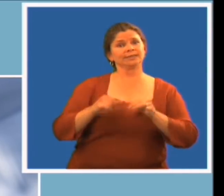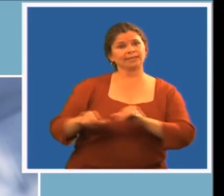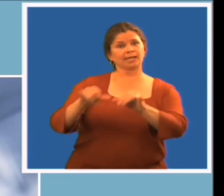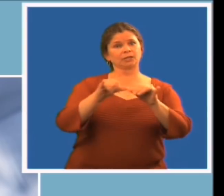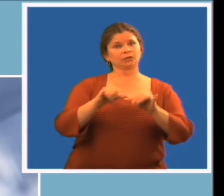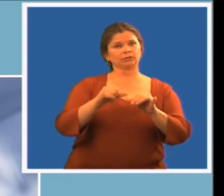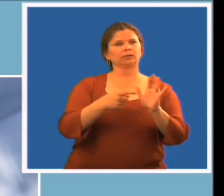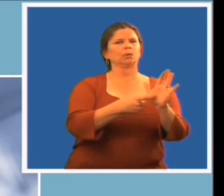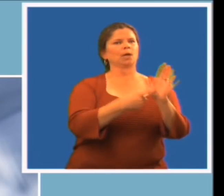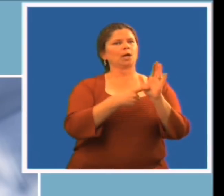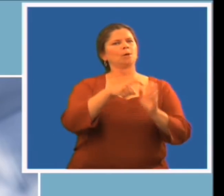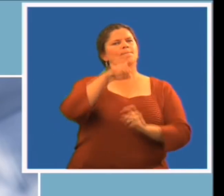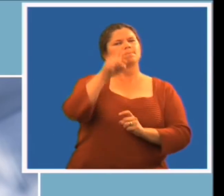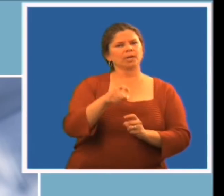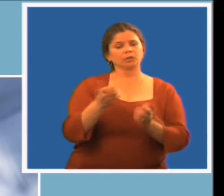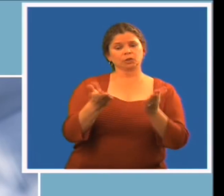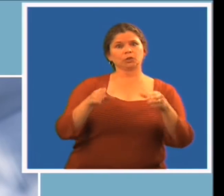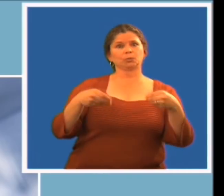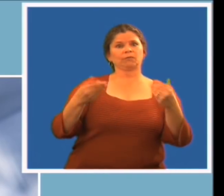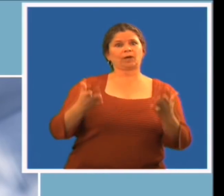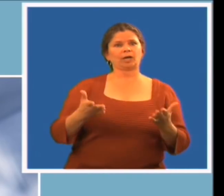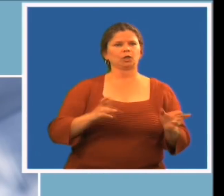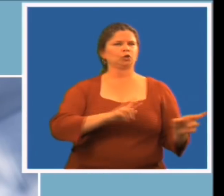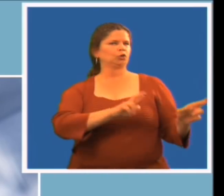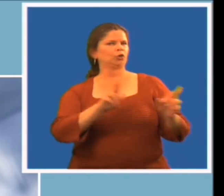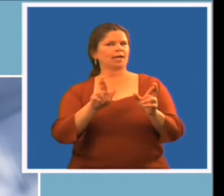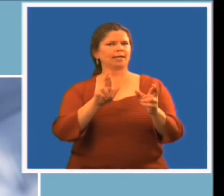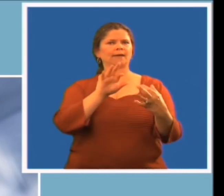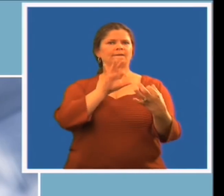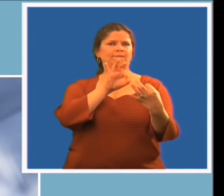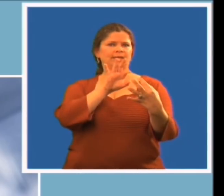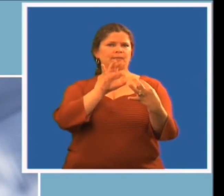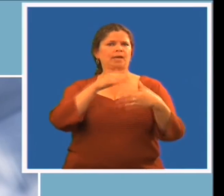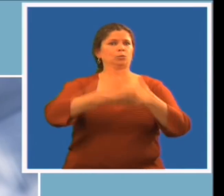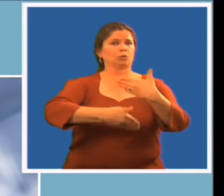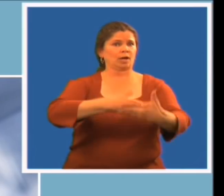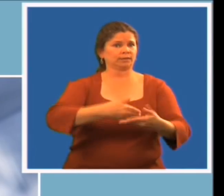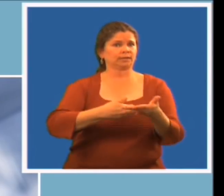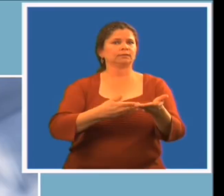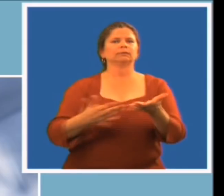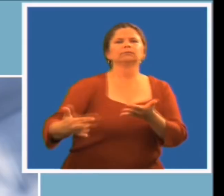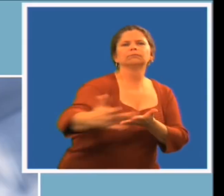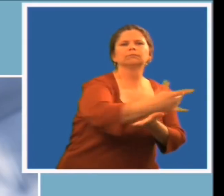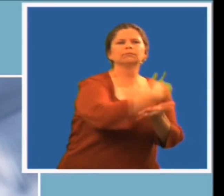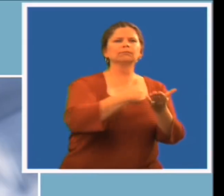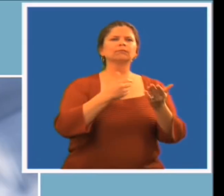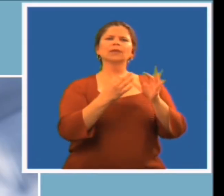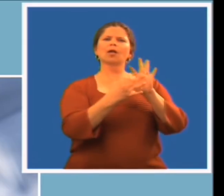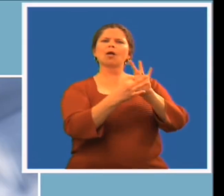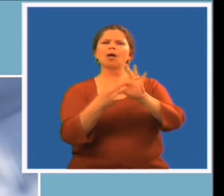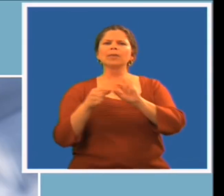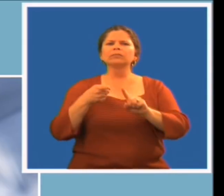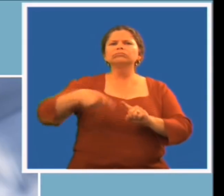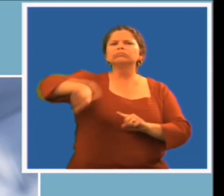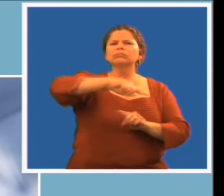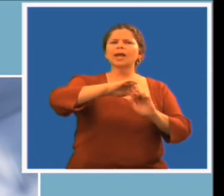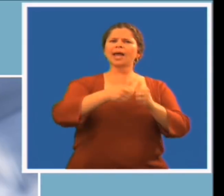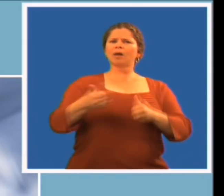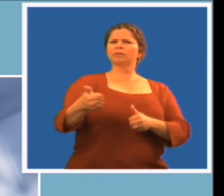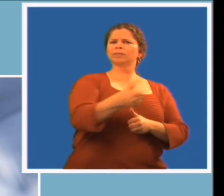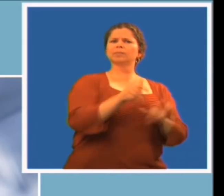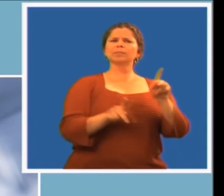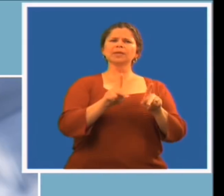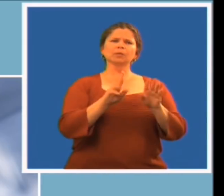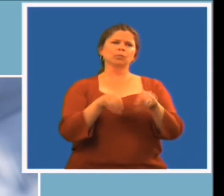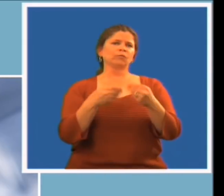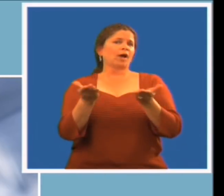will we know? The customer service standard requires service providers to have a feedback process to receive comments on the way